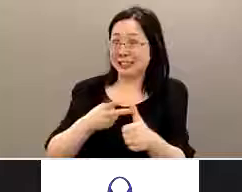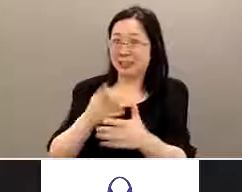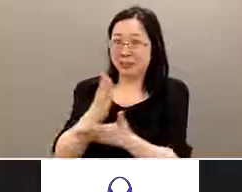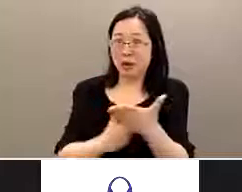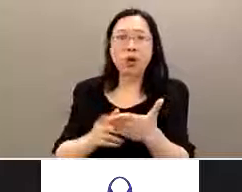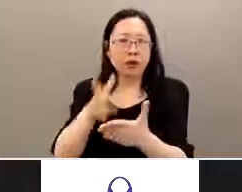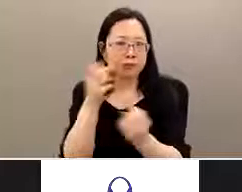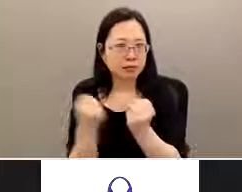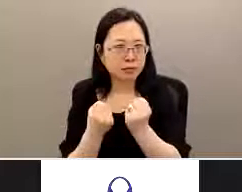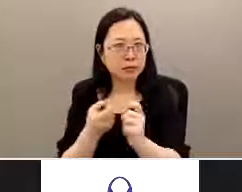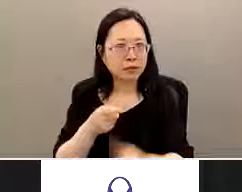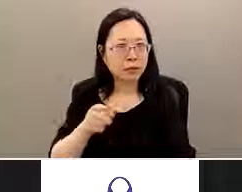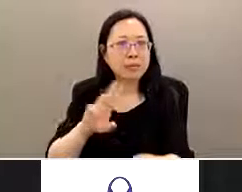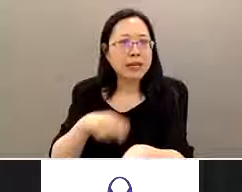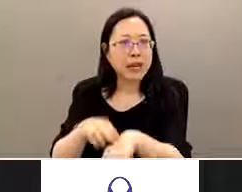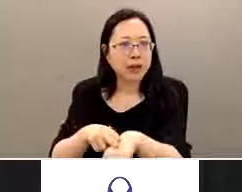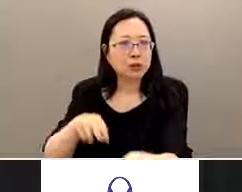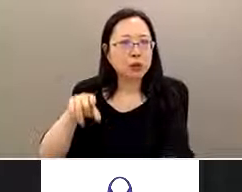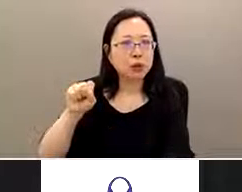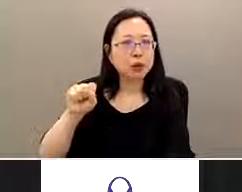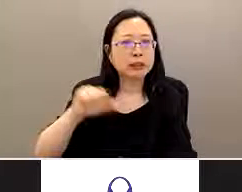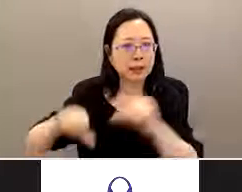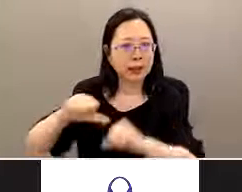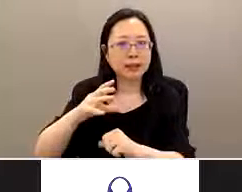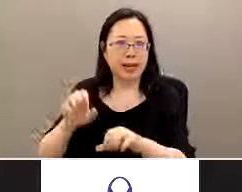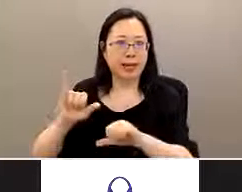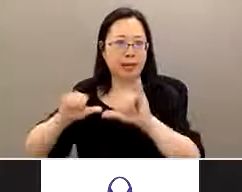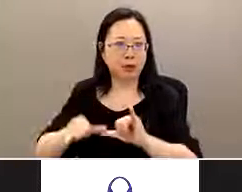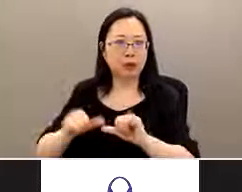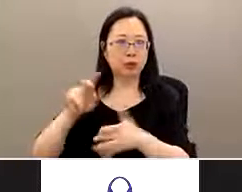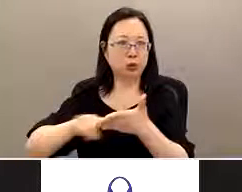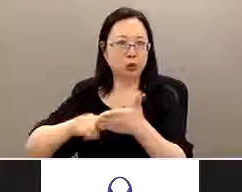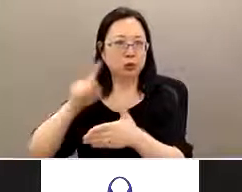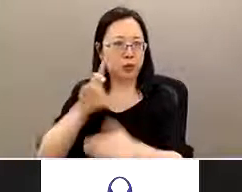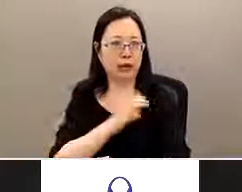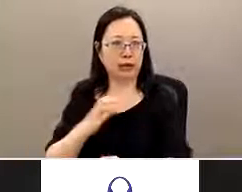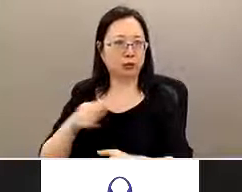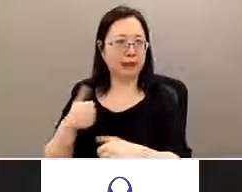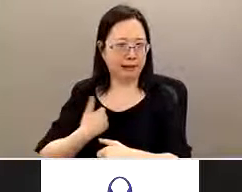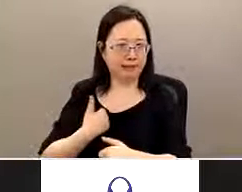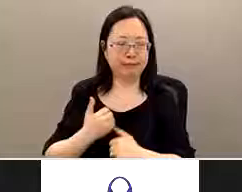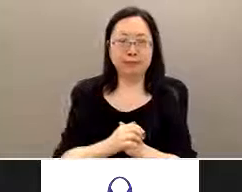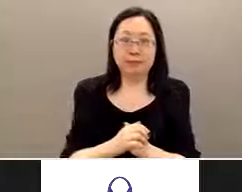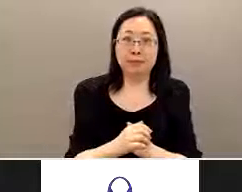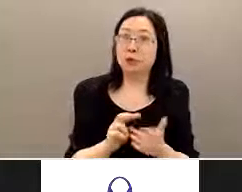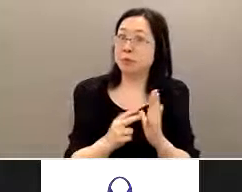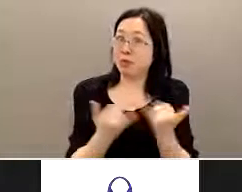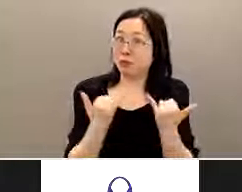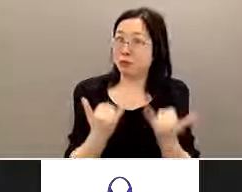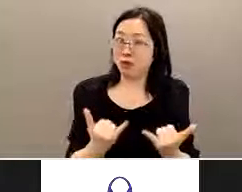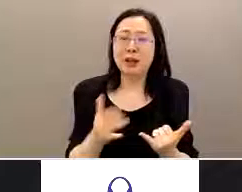so the Natural Sciences and Engineering Council of Canada. Today, what we're going to be covering